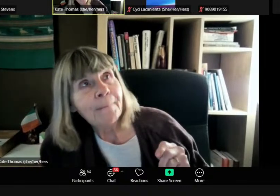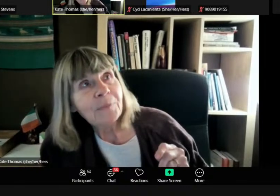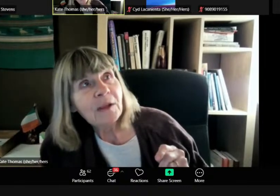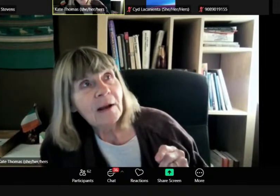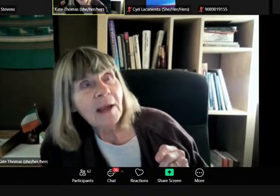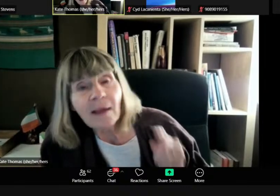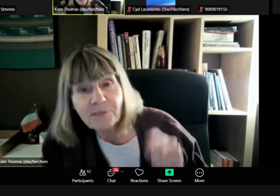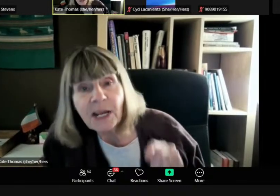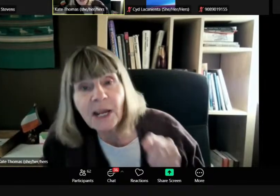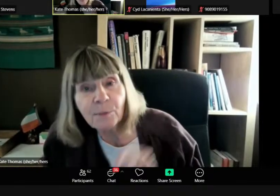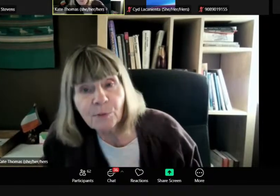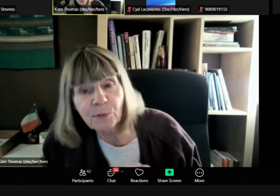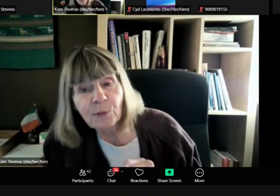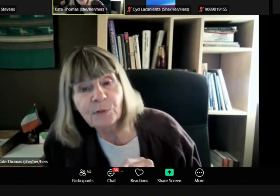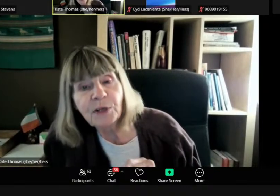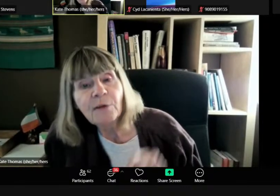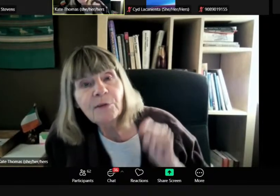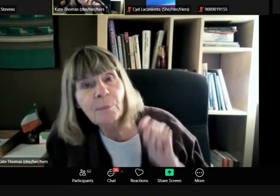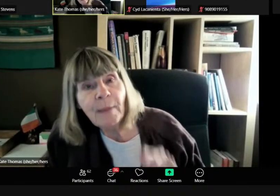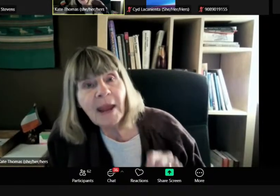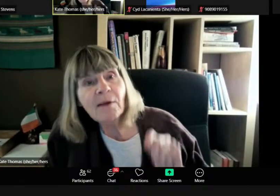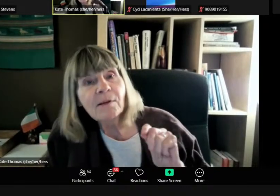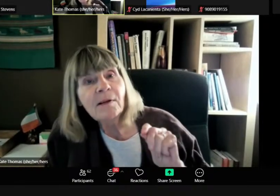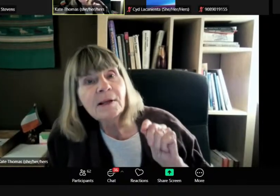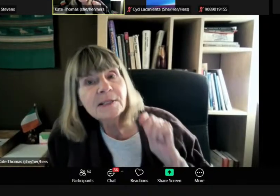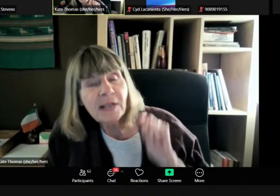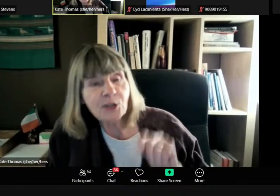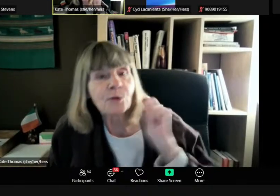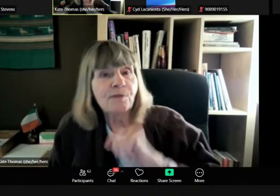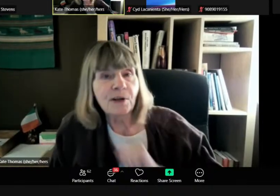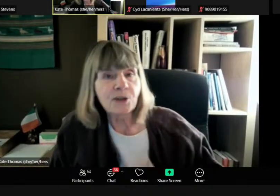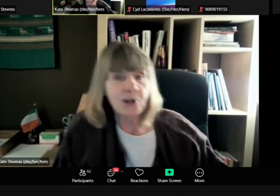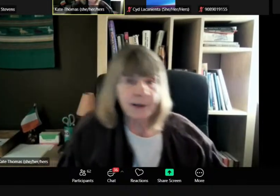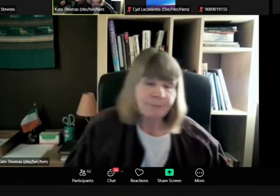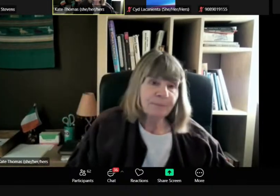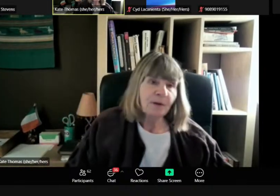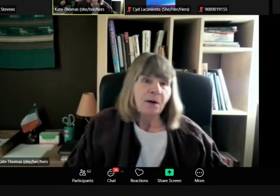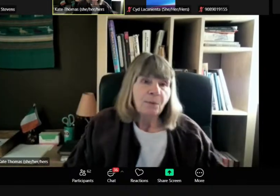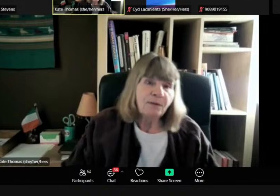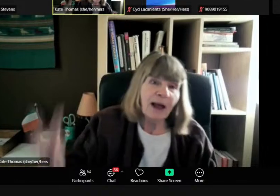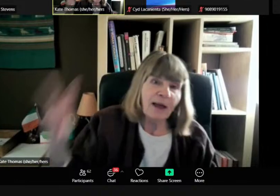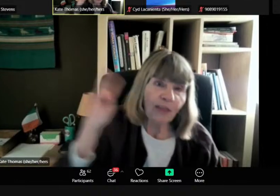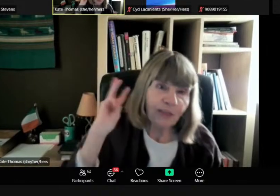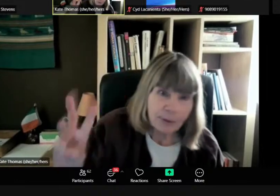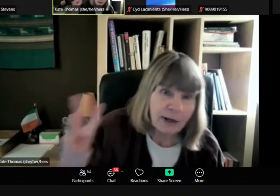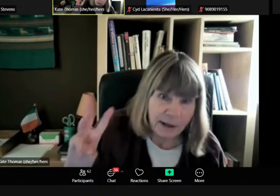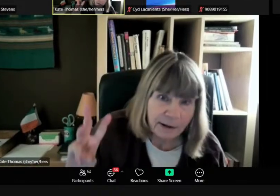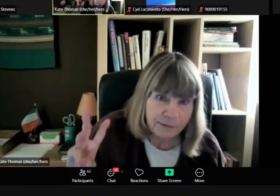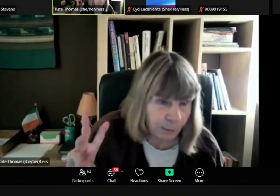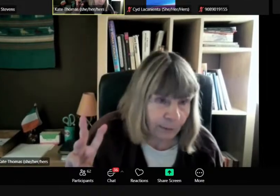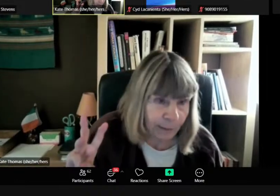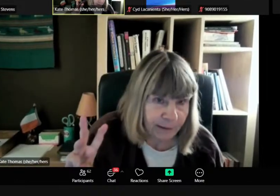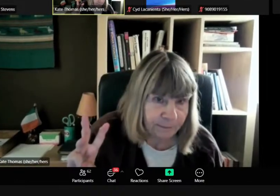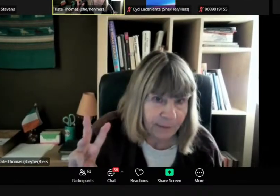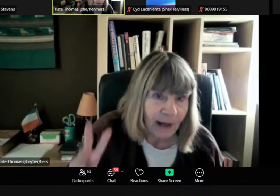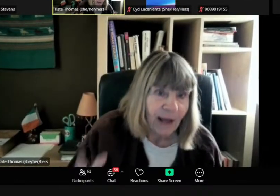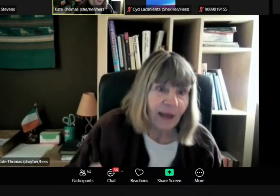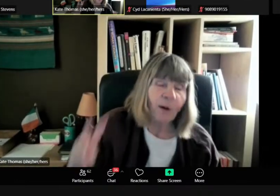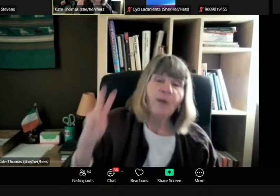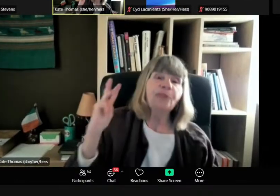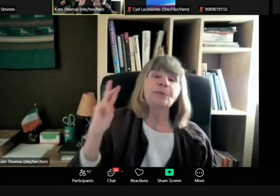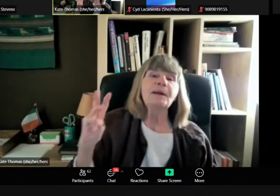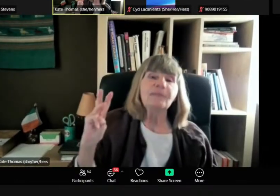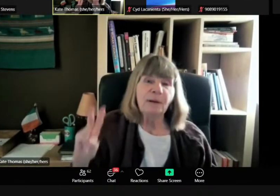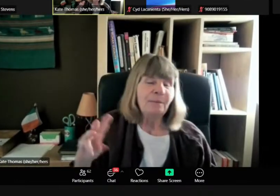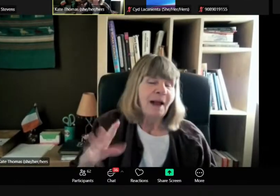are FDA approved for male sexual functioning. We've got 3 for women,